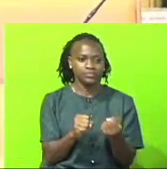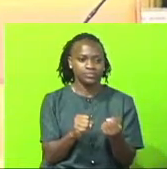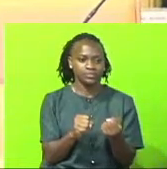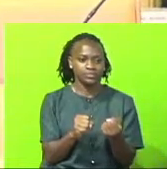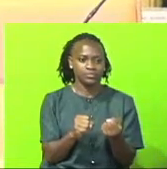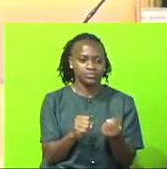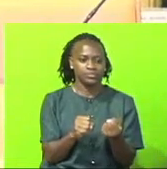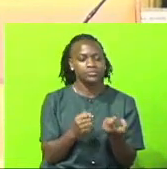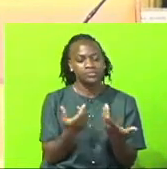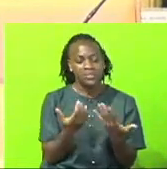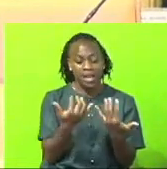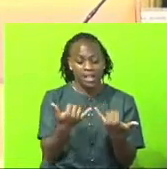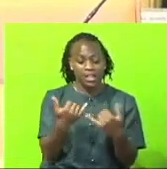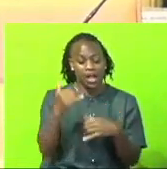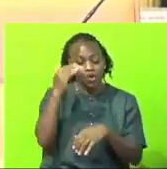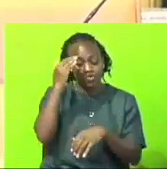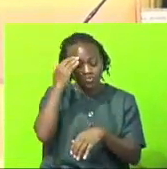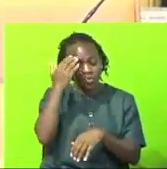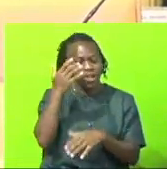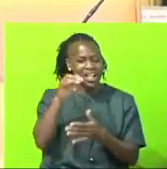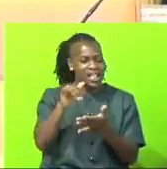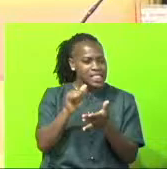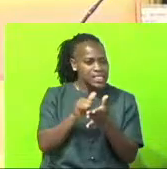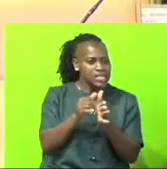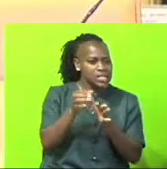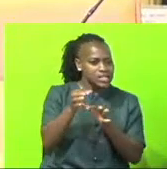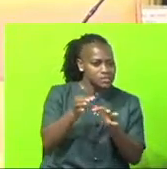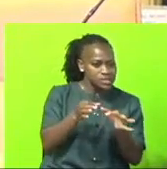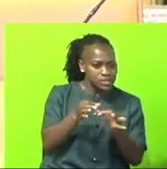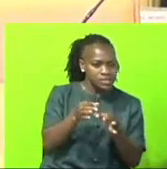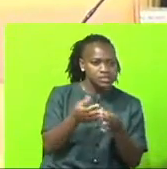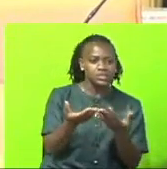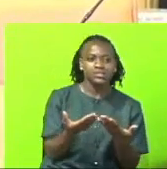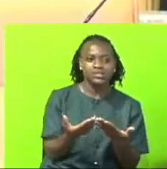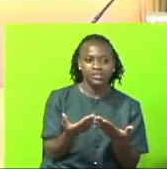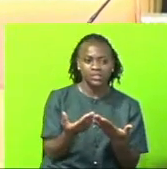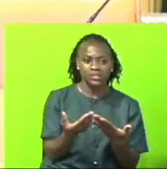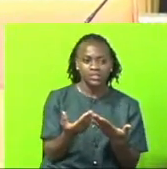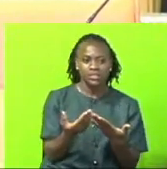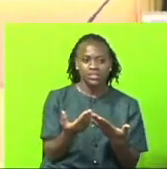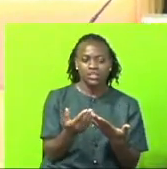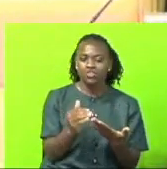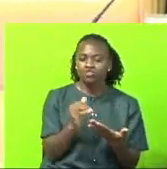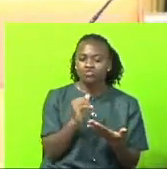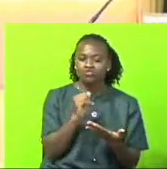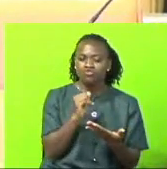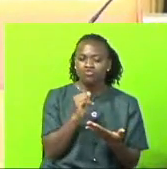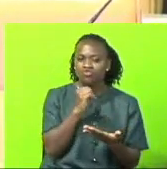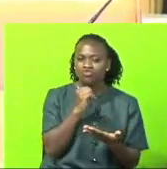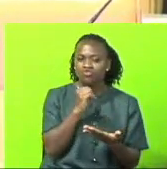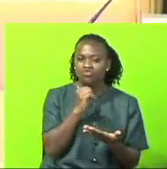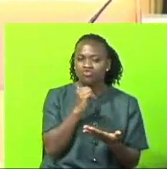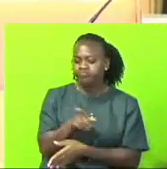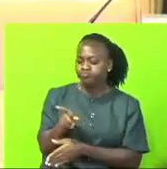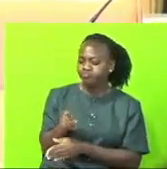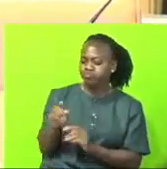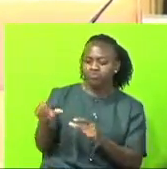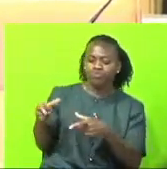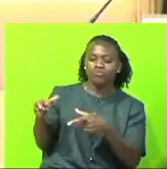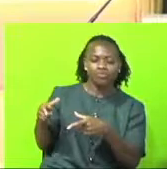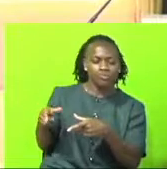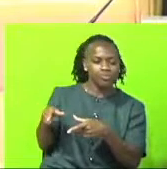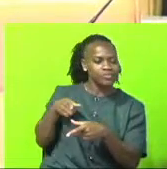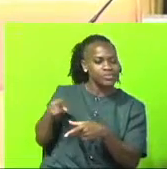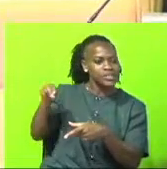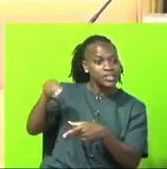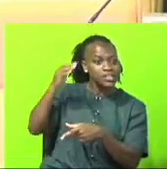awareness, that reality, is what has shocked the conscience of our brothers. And they must know that the Constitution,